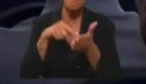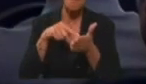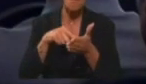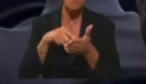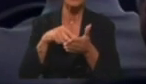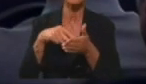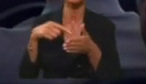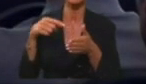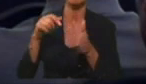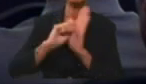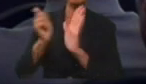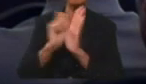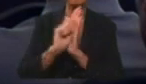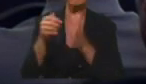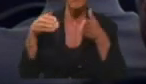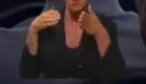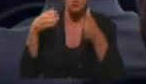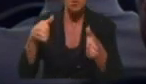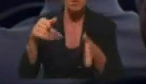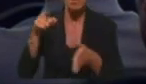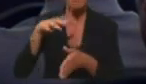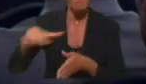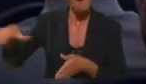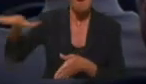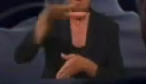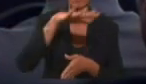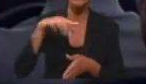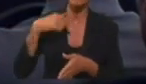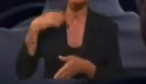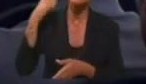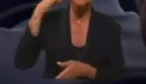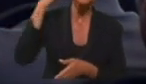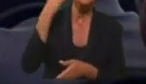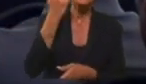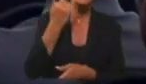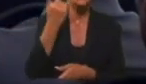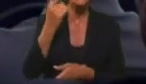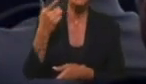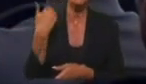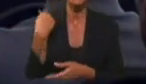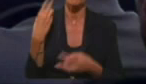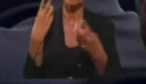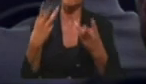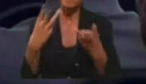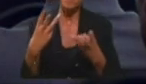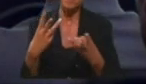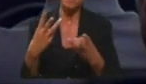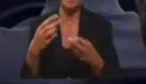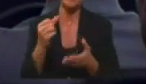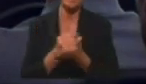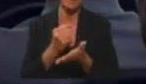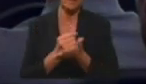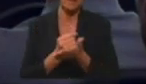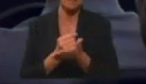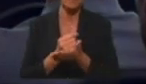my most special childhood memories, and they're really a critical part of the foundation of the work I do today, and also how I value raising my